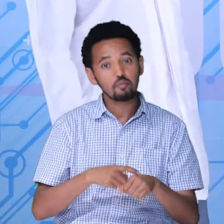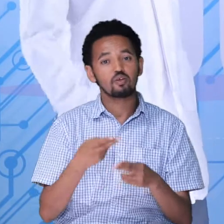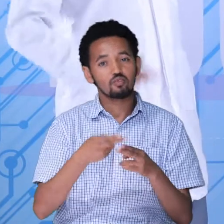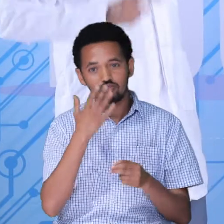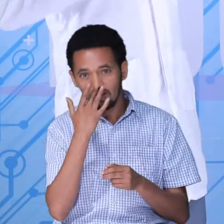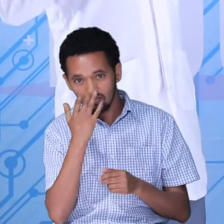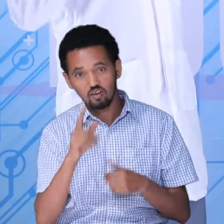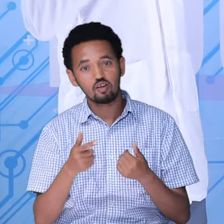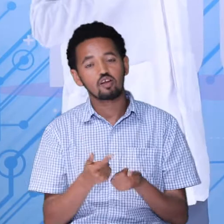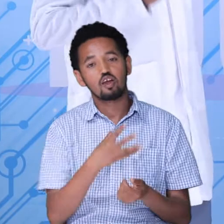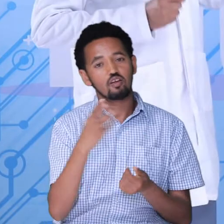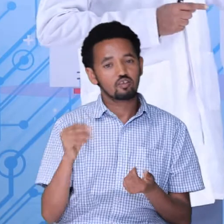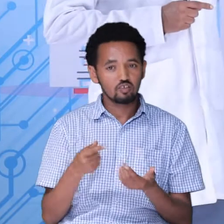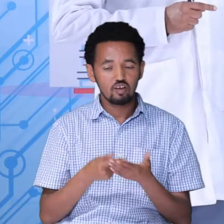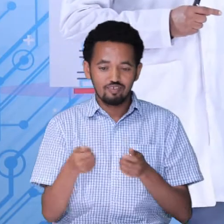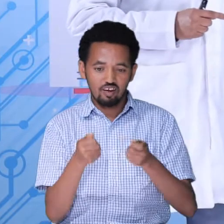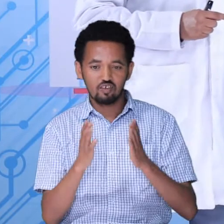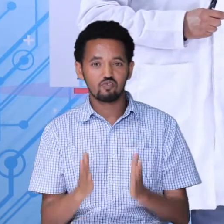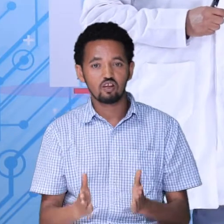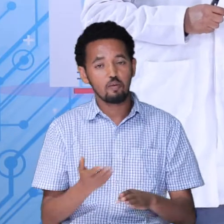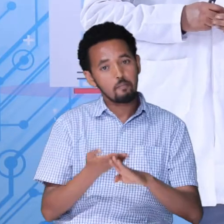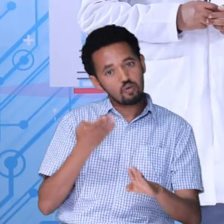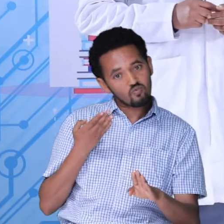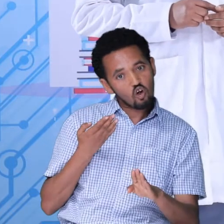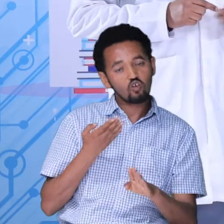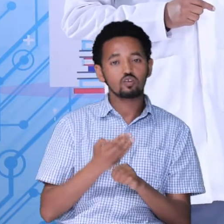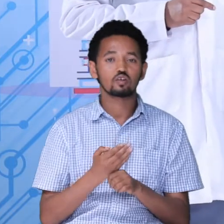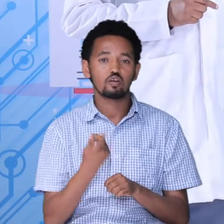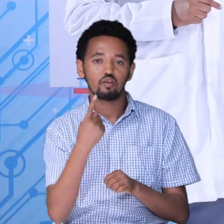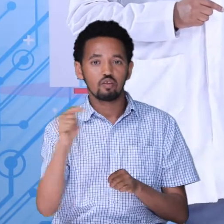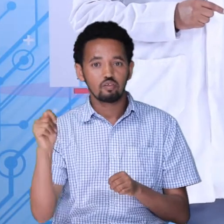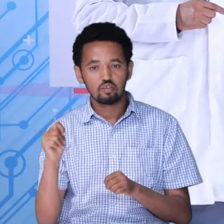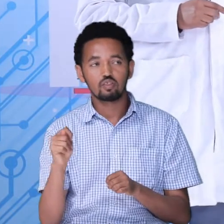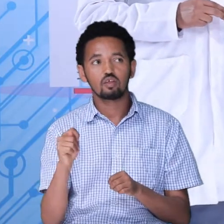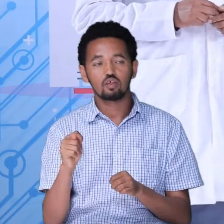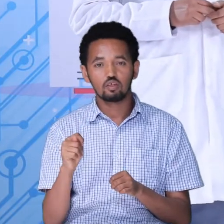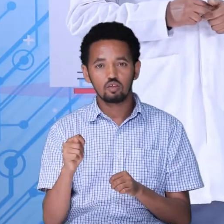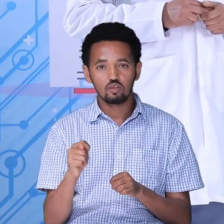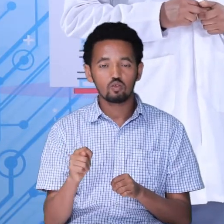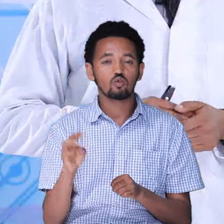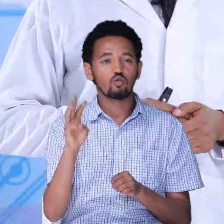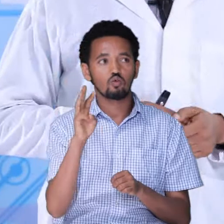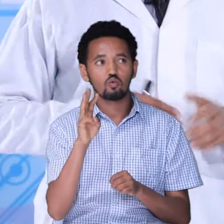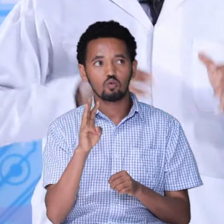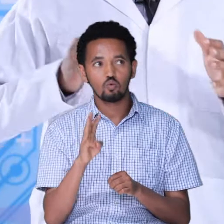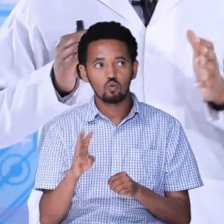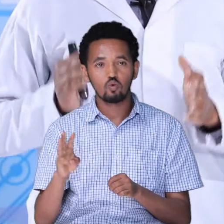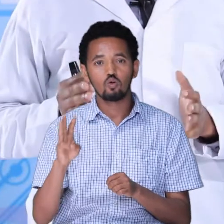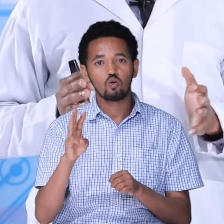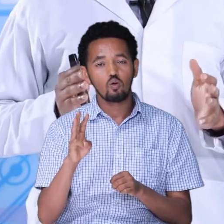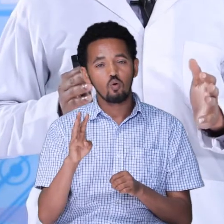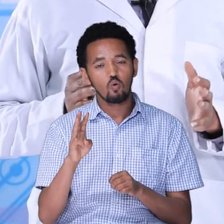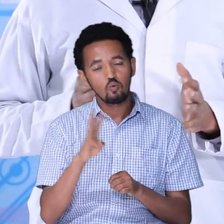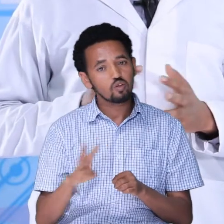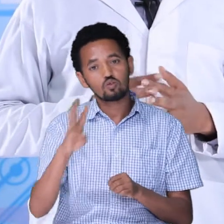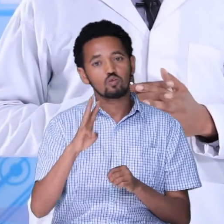experience and administration before the withdrawal was effected. Before the withdrawal